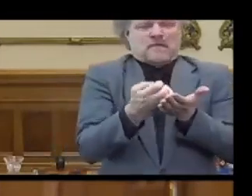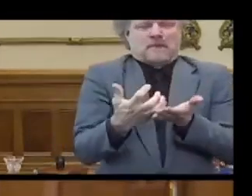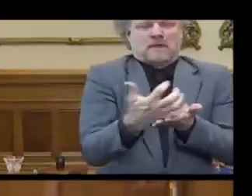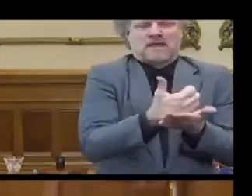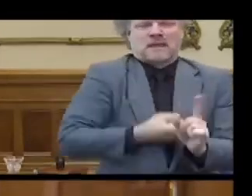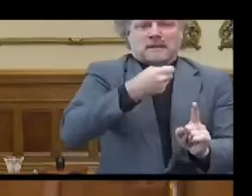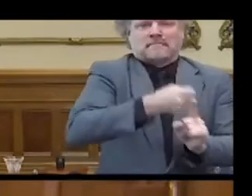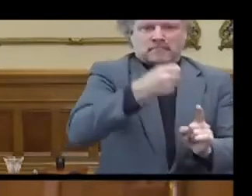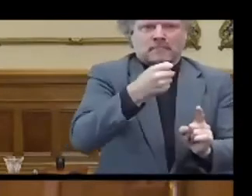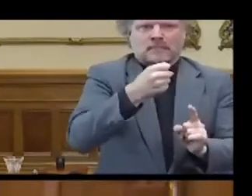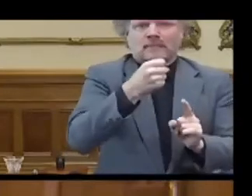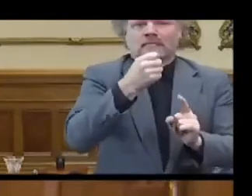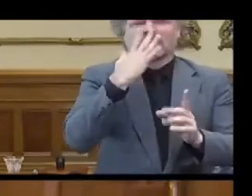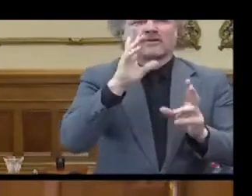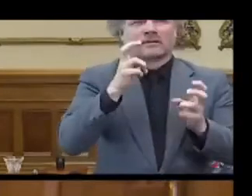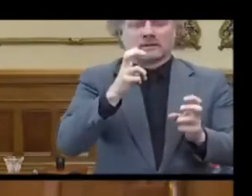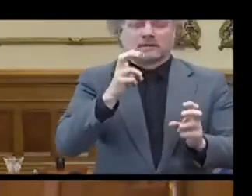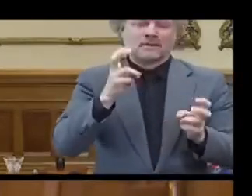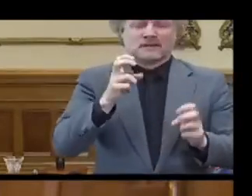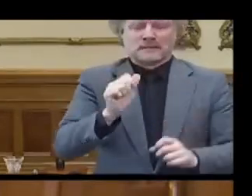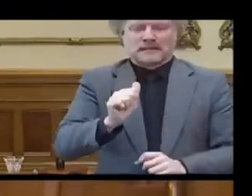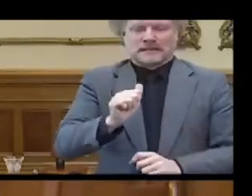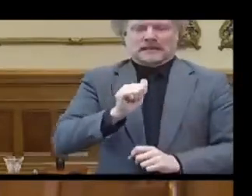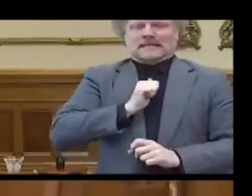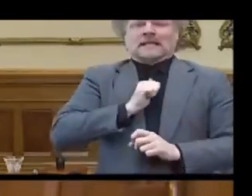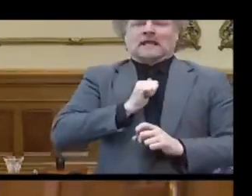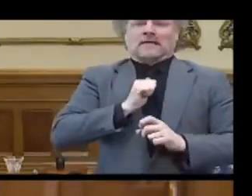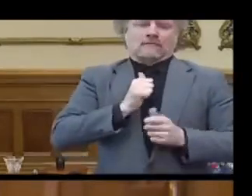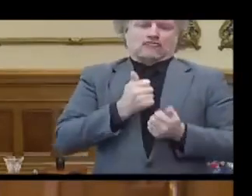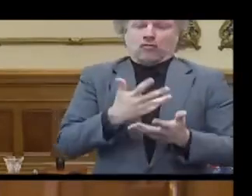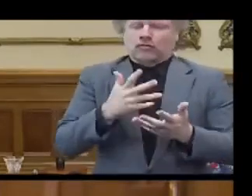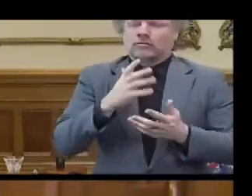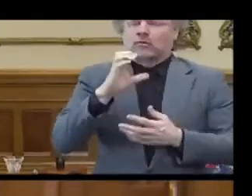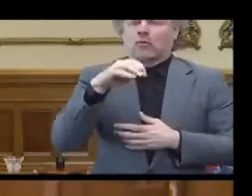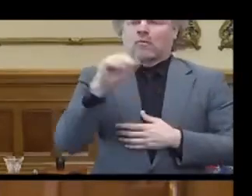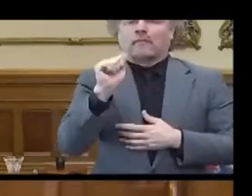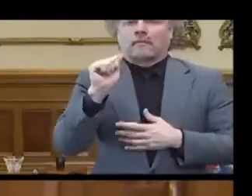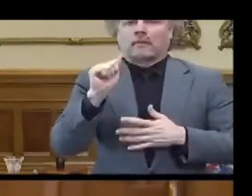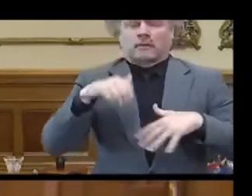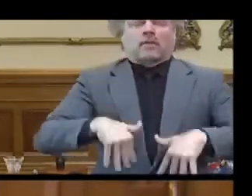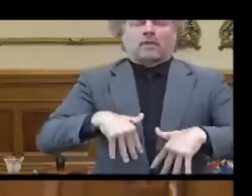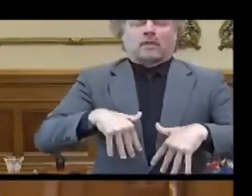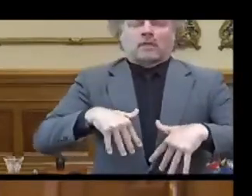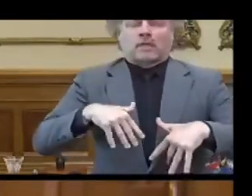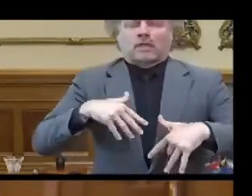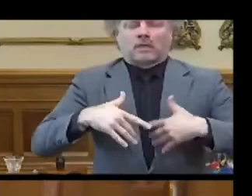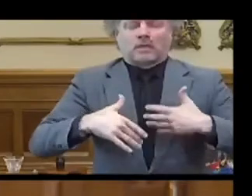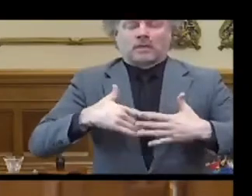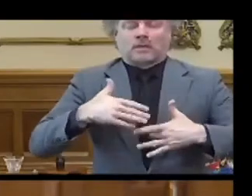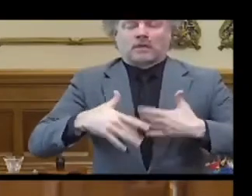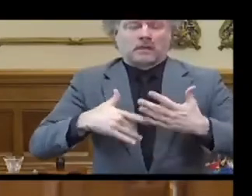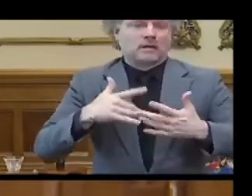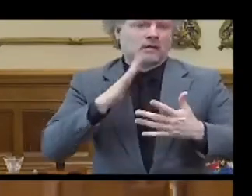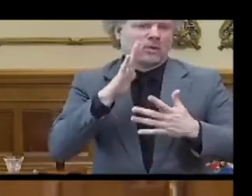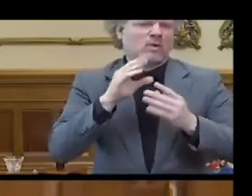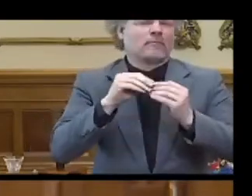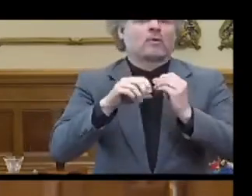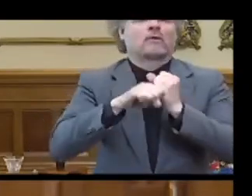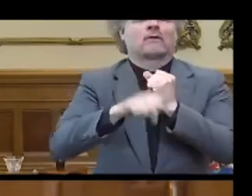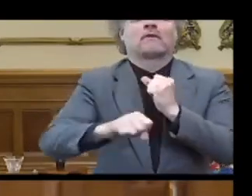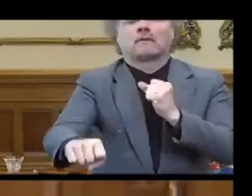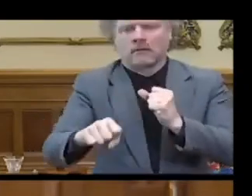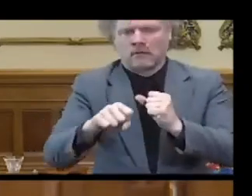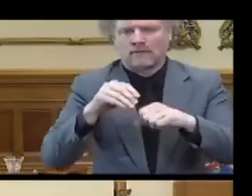from this sort of self-induced coma to the economy that we're working our way out of that's going to have the more lasting